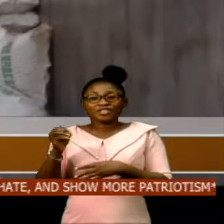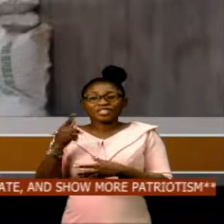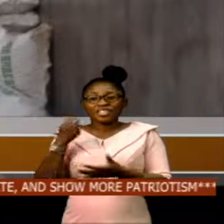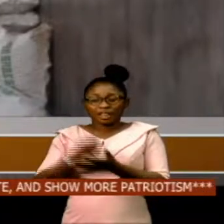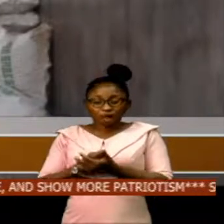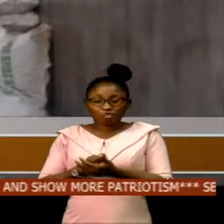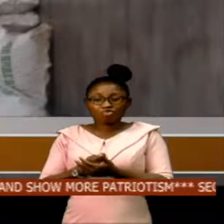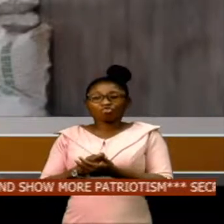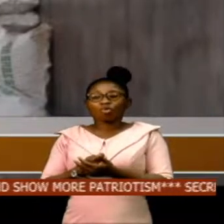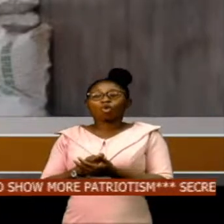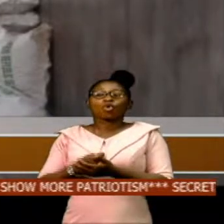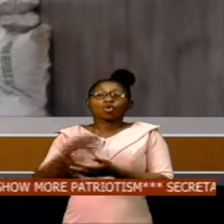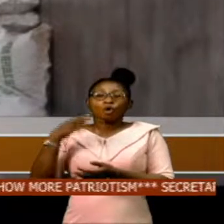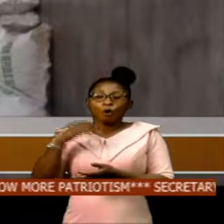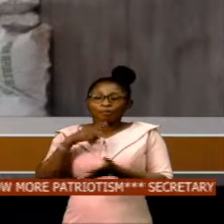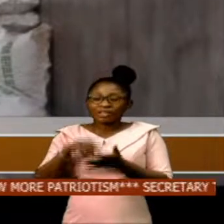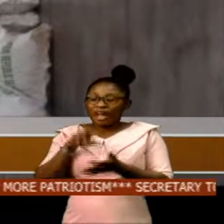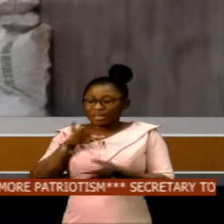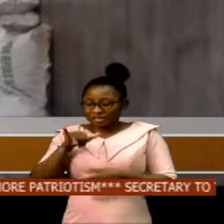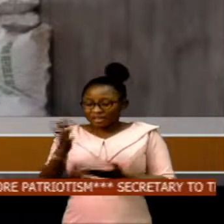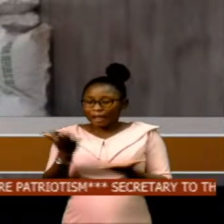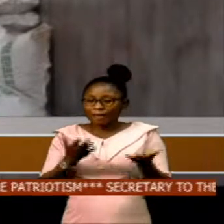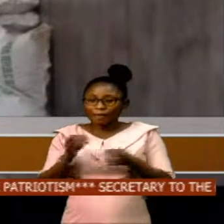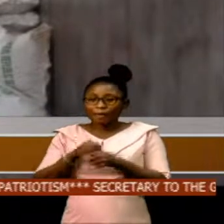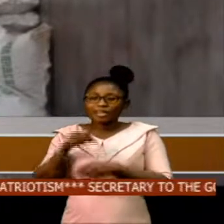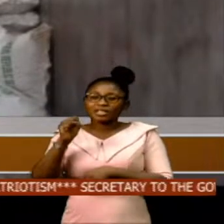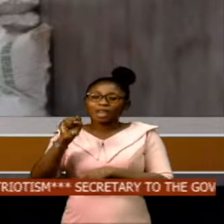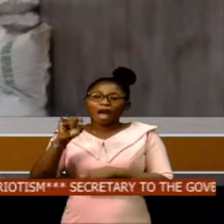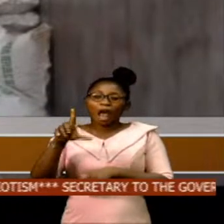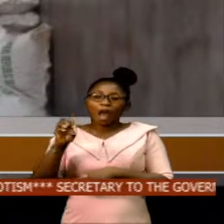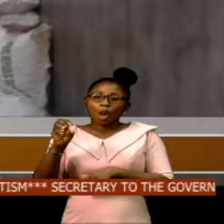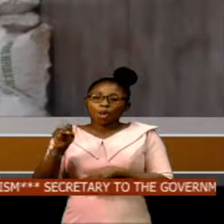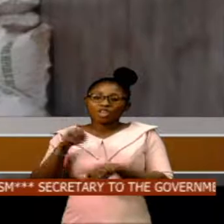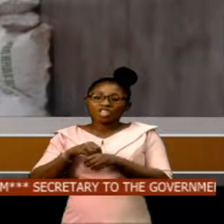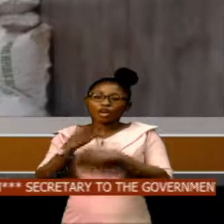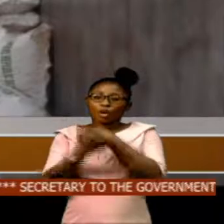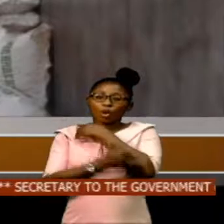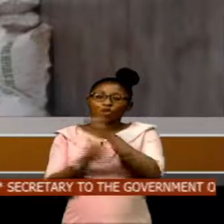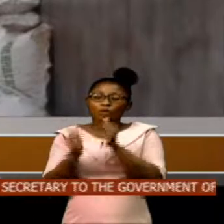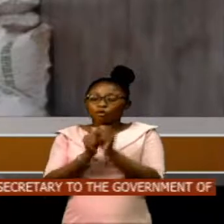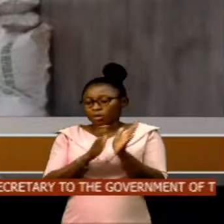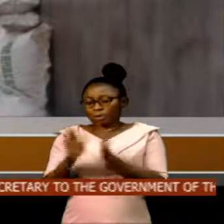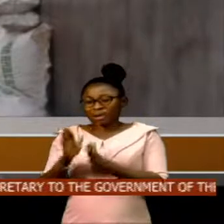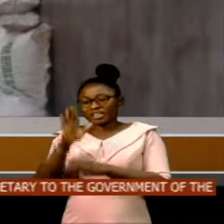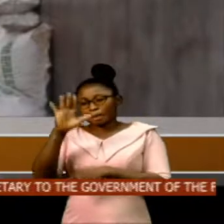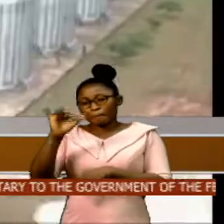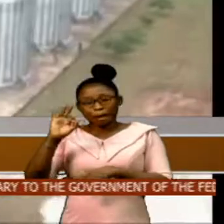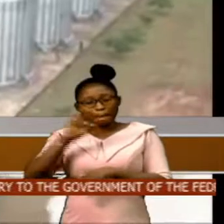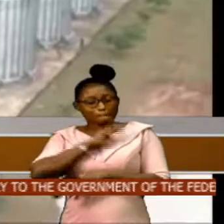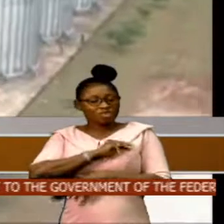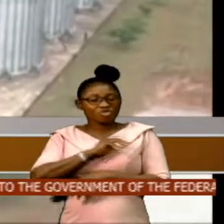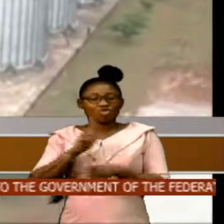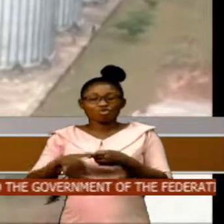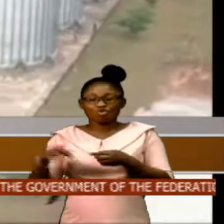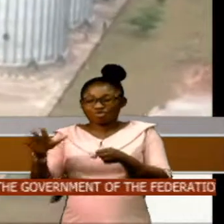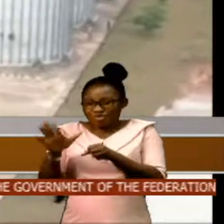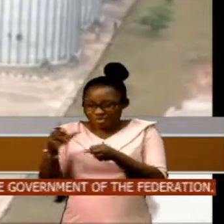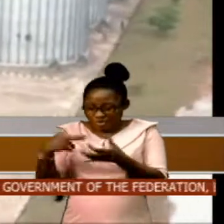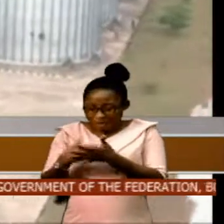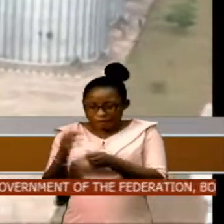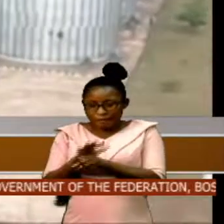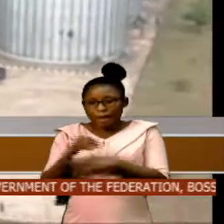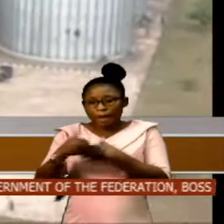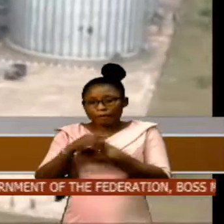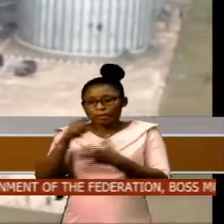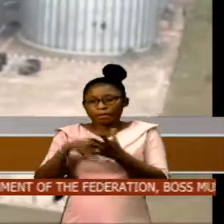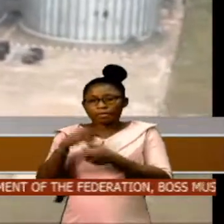50,000 metric tons of food items are still available in the silos spread across the country, with plans by the ministry to restock after